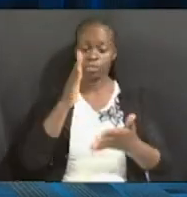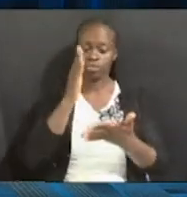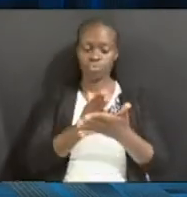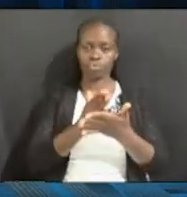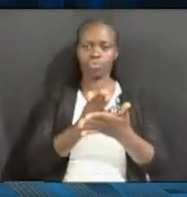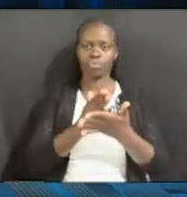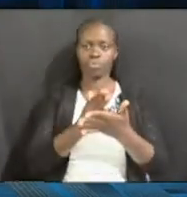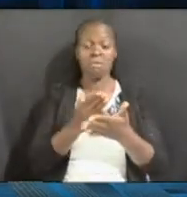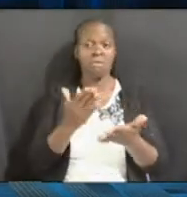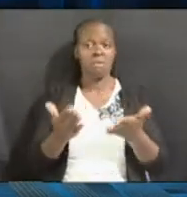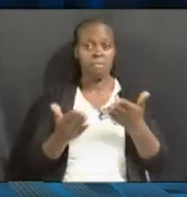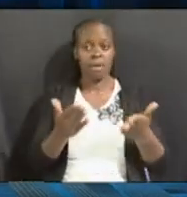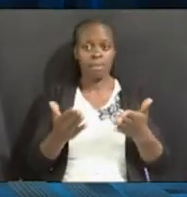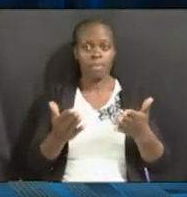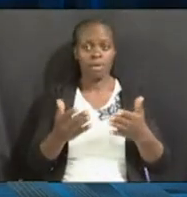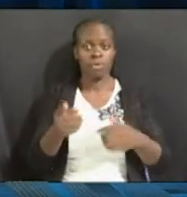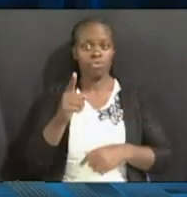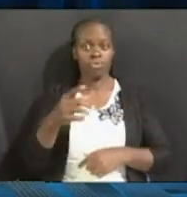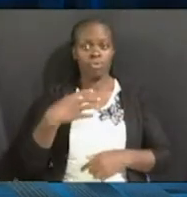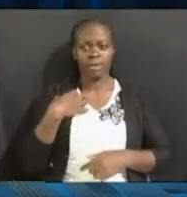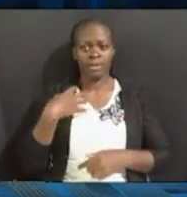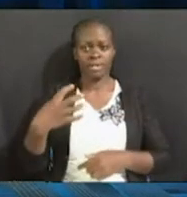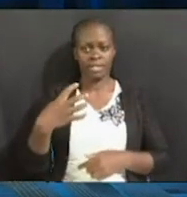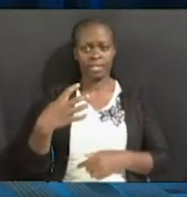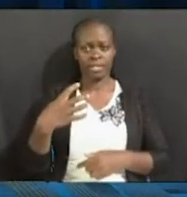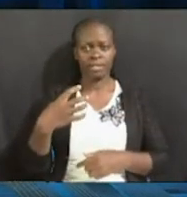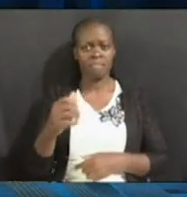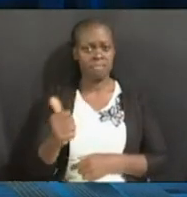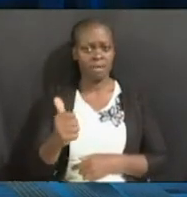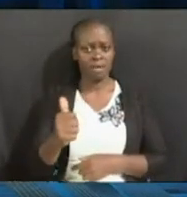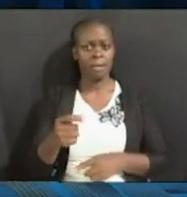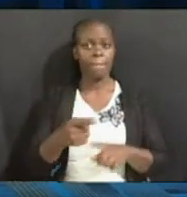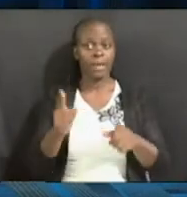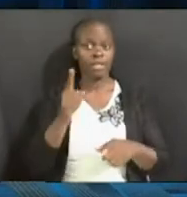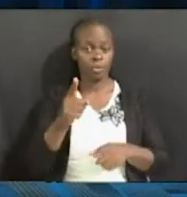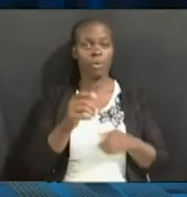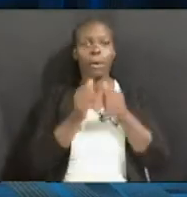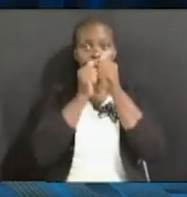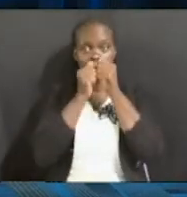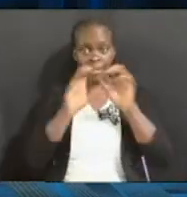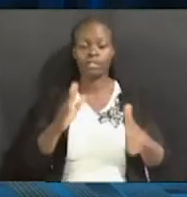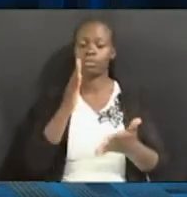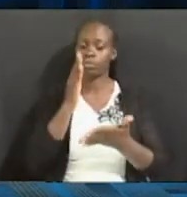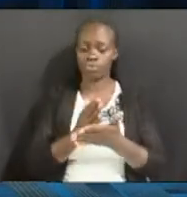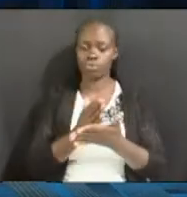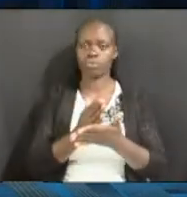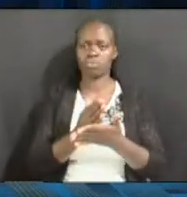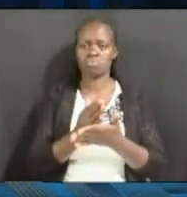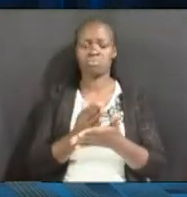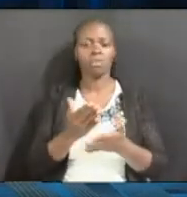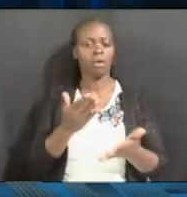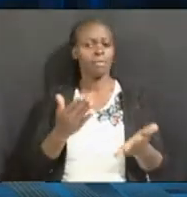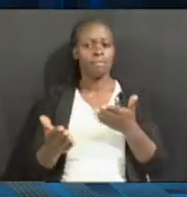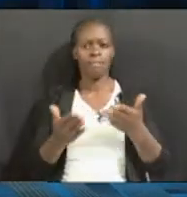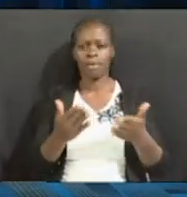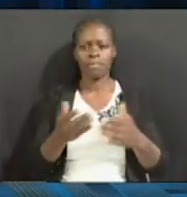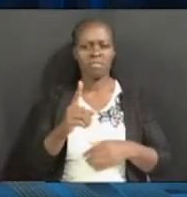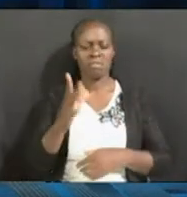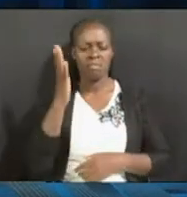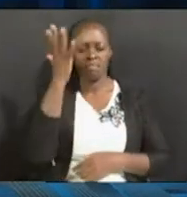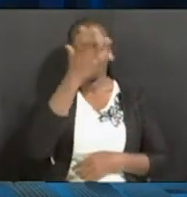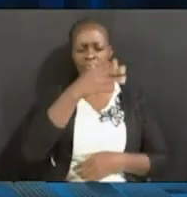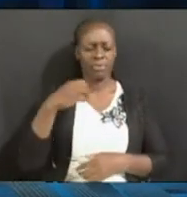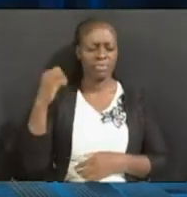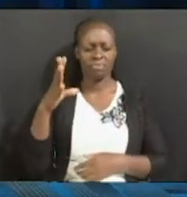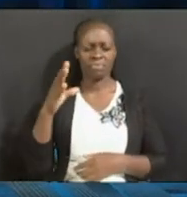You may not be the richest man, you are blessed. You may not be even the most beautiful or